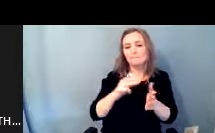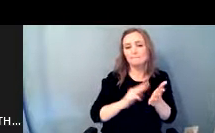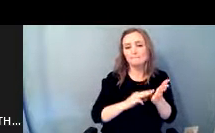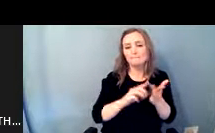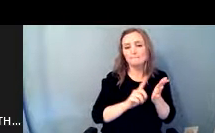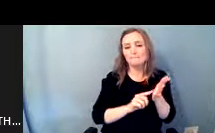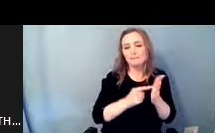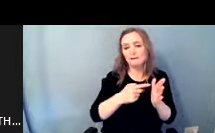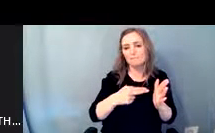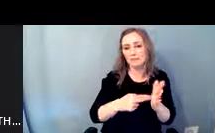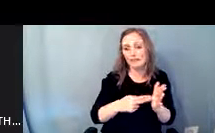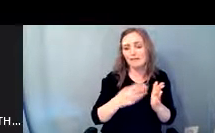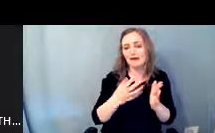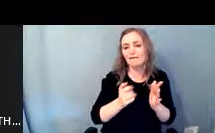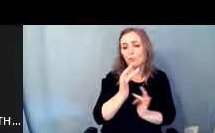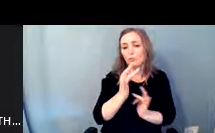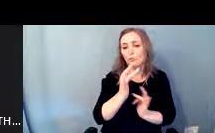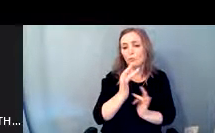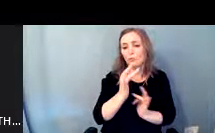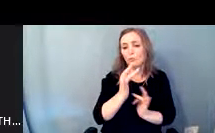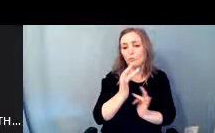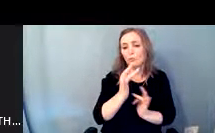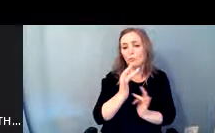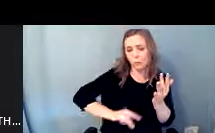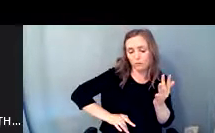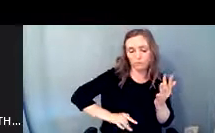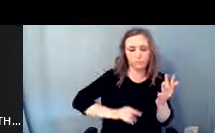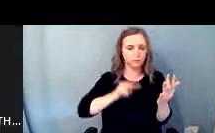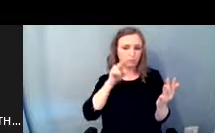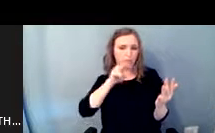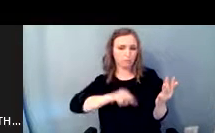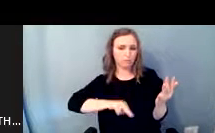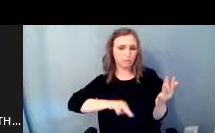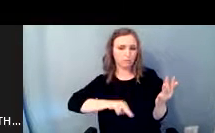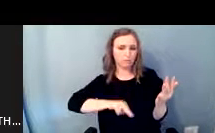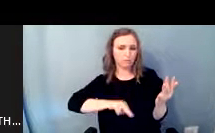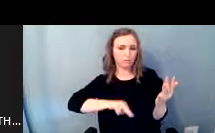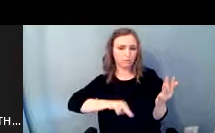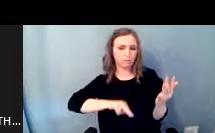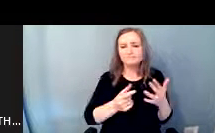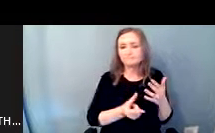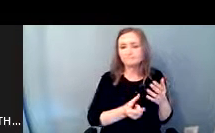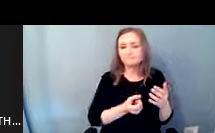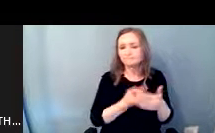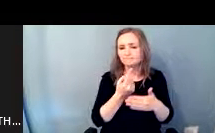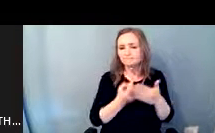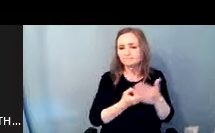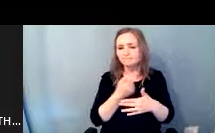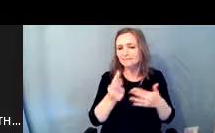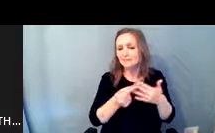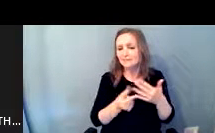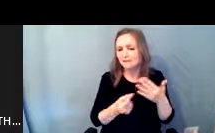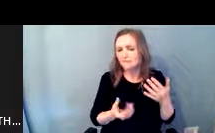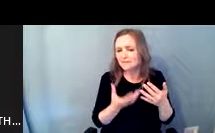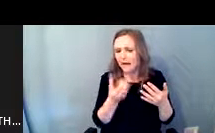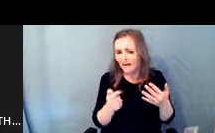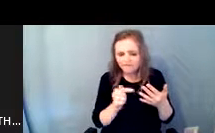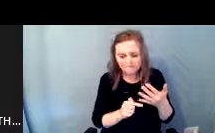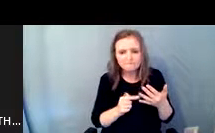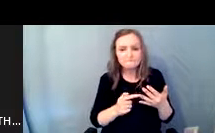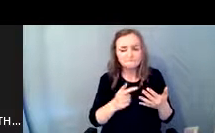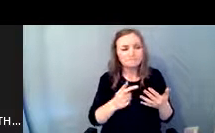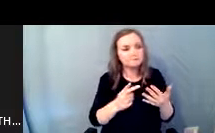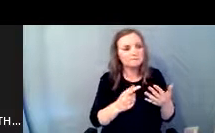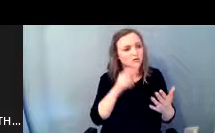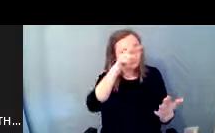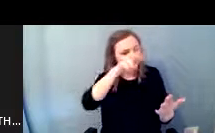website which has a great section on concerning symptoms. So it was another source that people